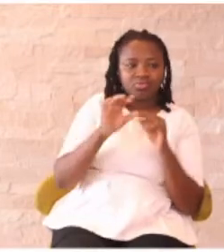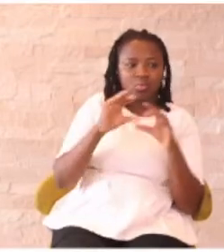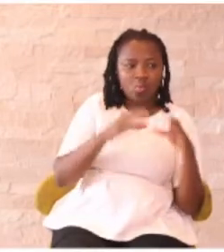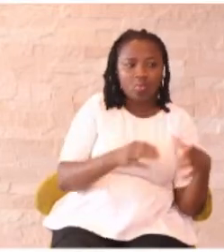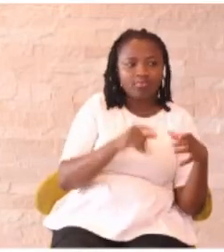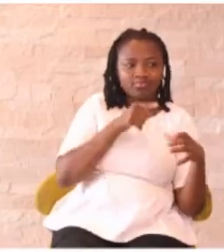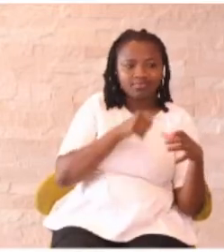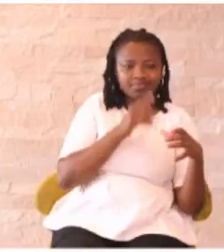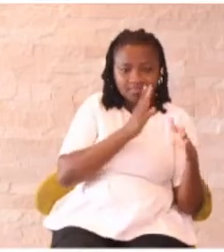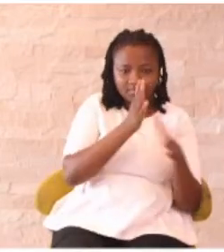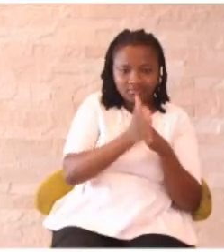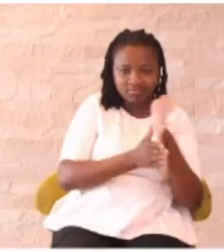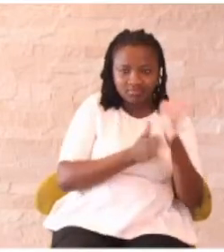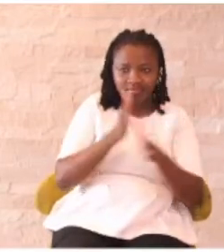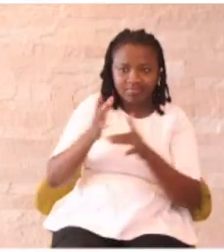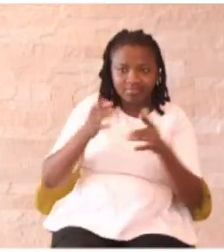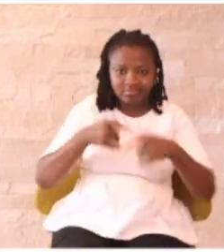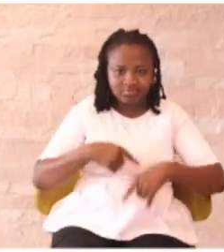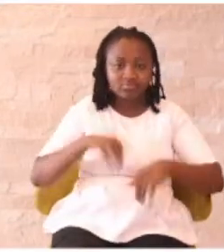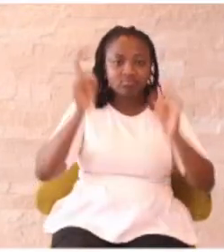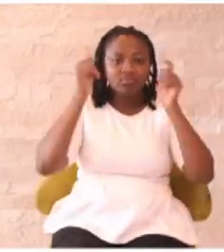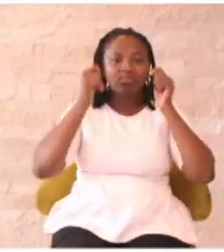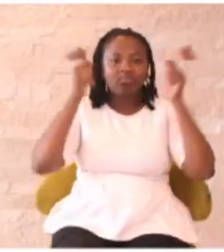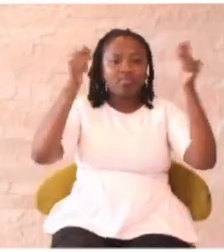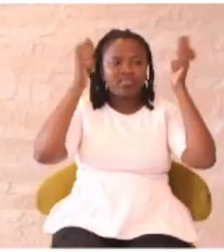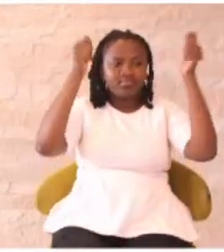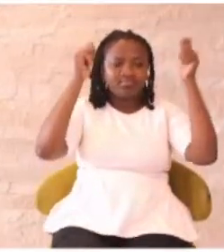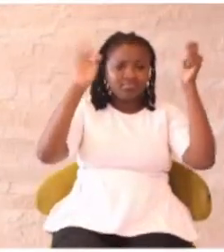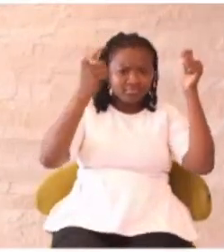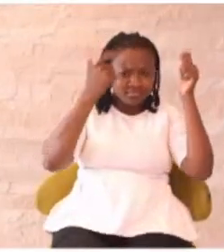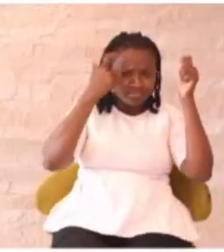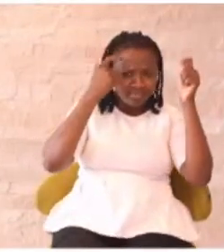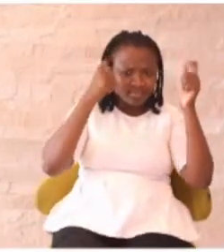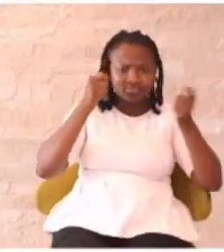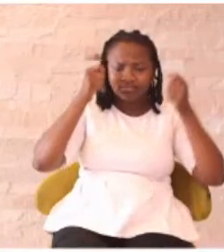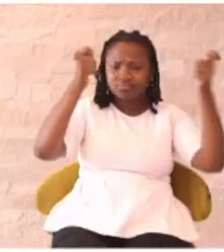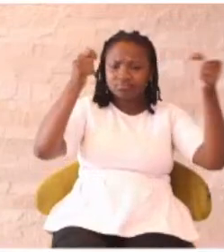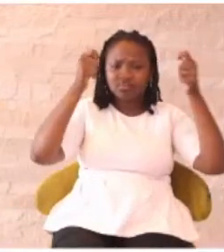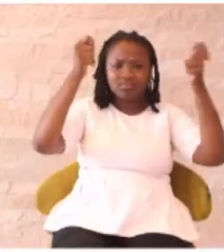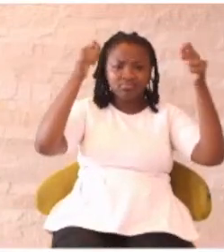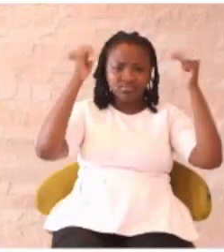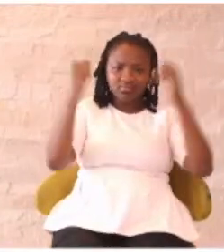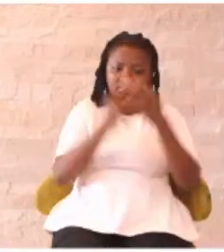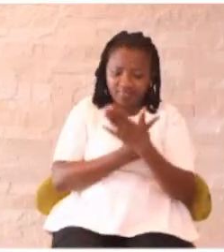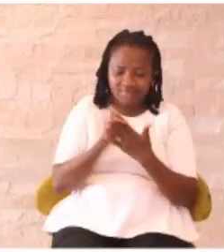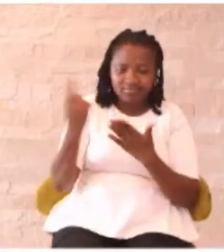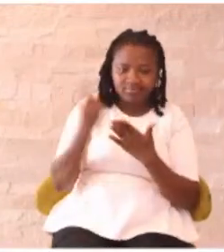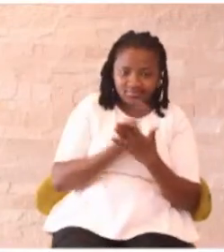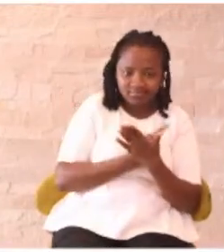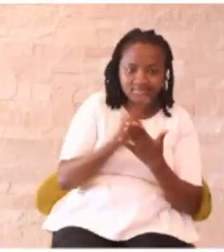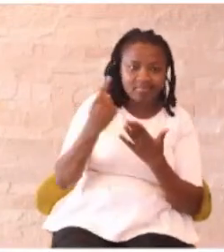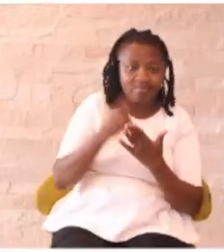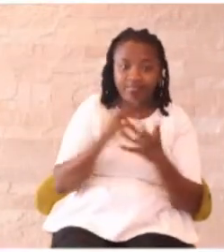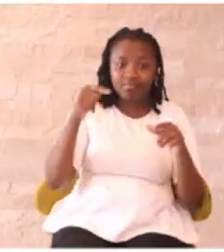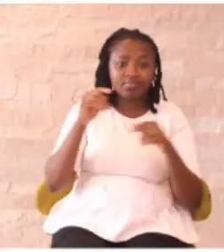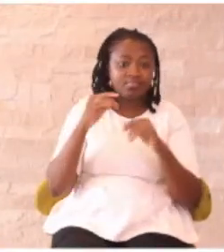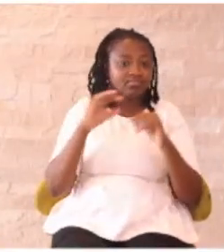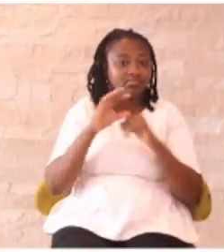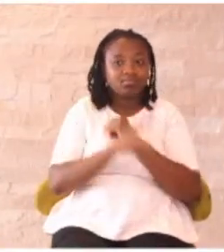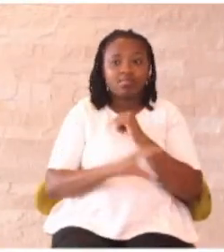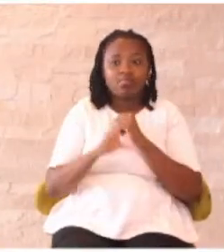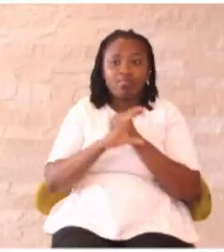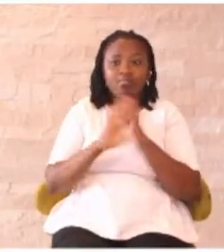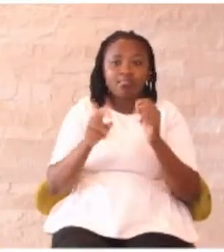what we were calling the maandamanos, and these maandamanos were happening every week, where the country would come